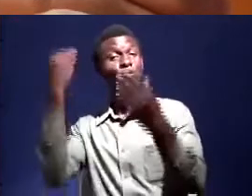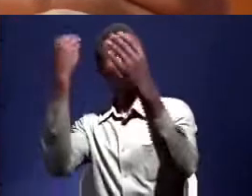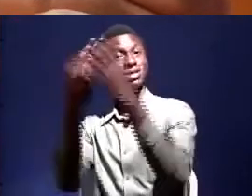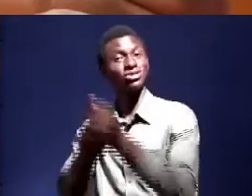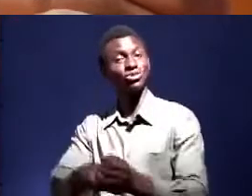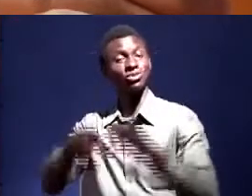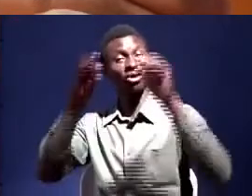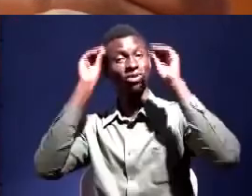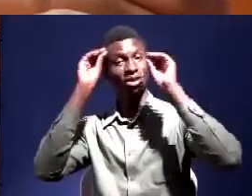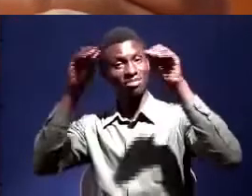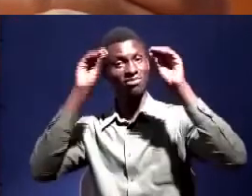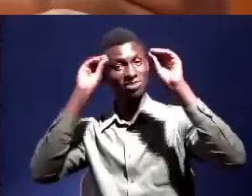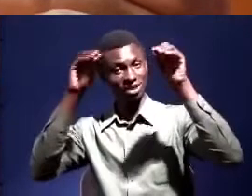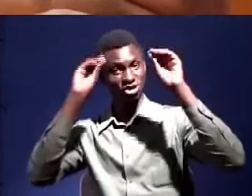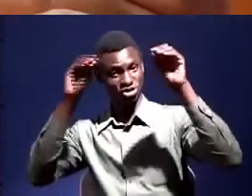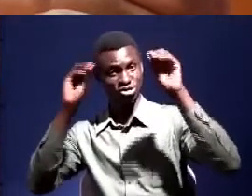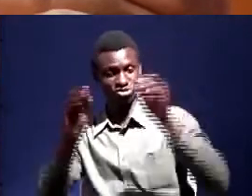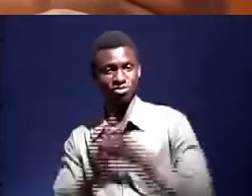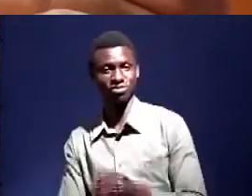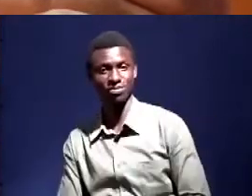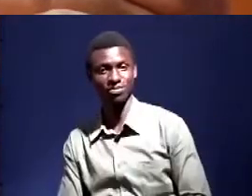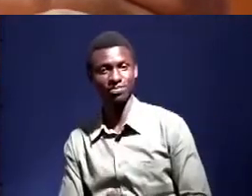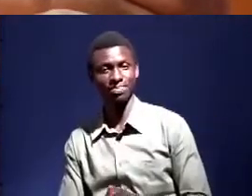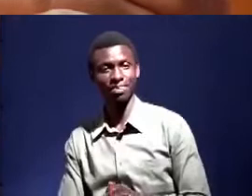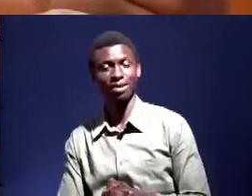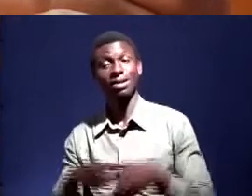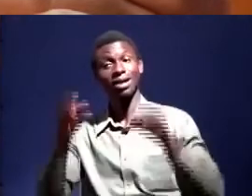in the apostles' doctrine and fellowship.